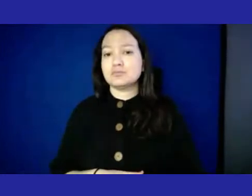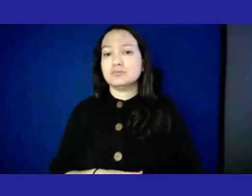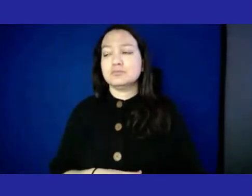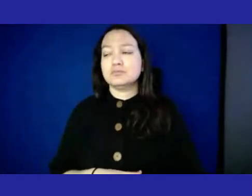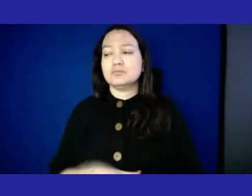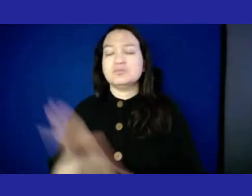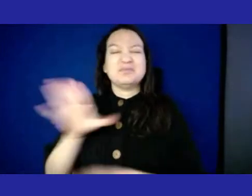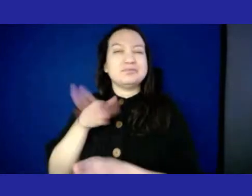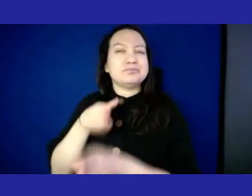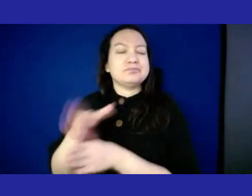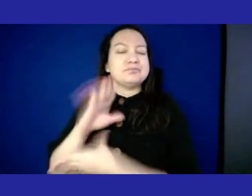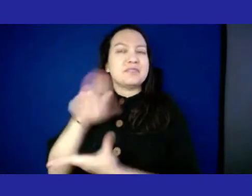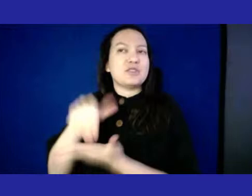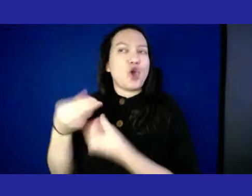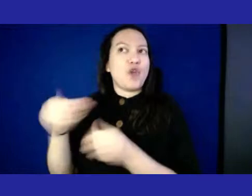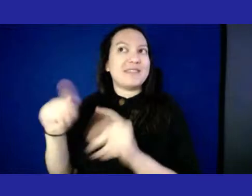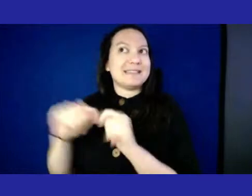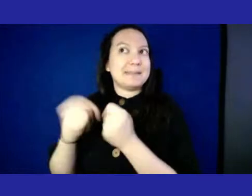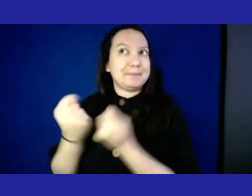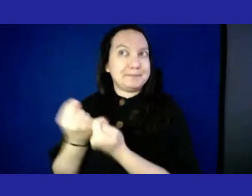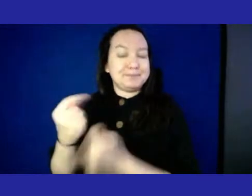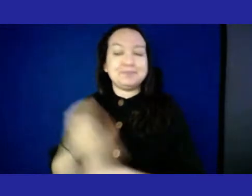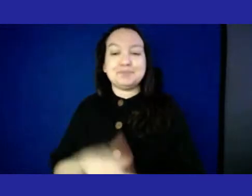from that central office team.